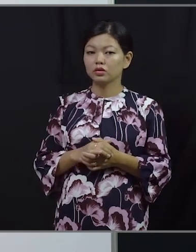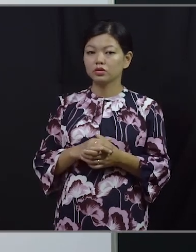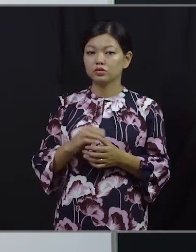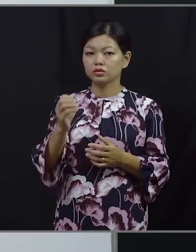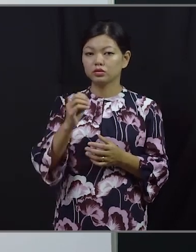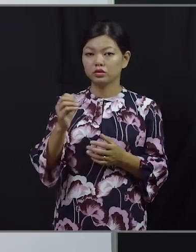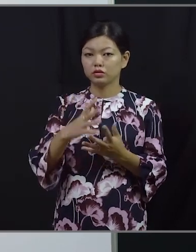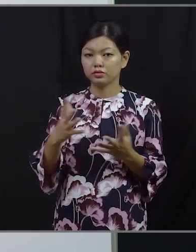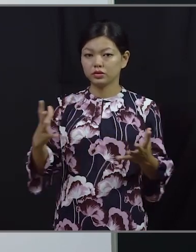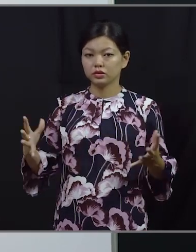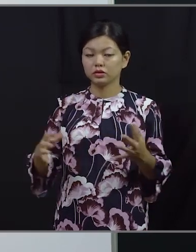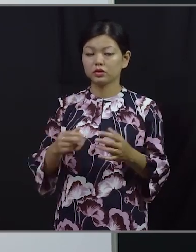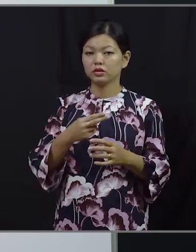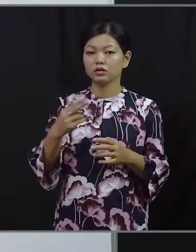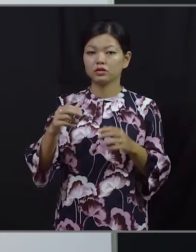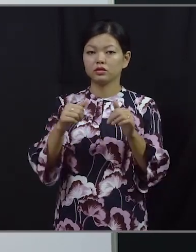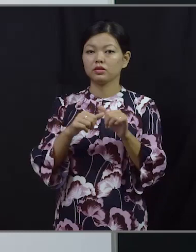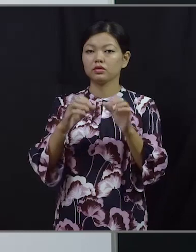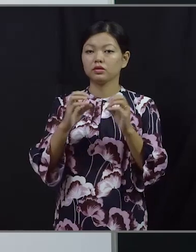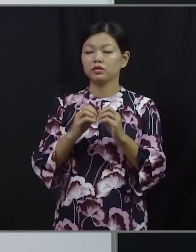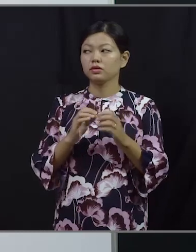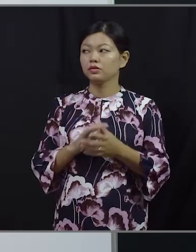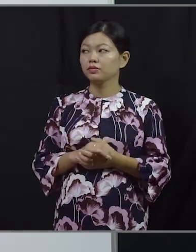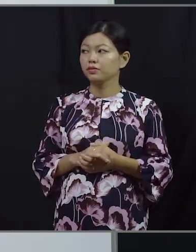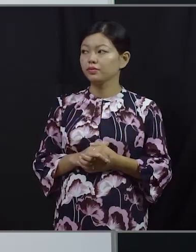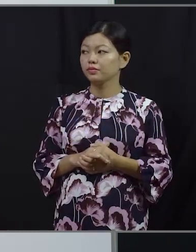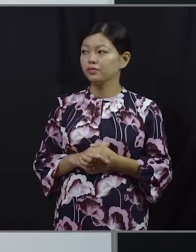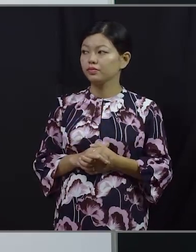say this is A dash B dash. Okay,